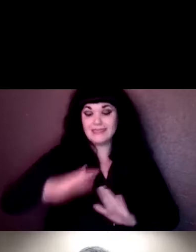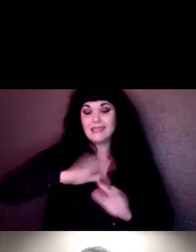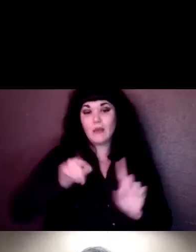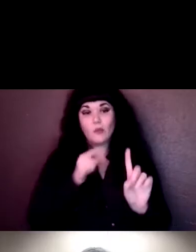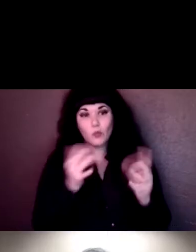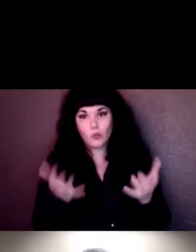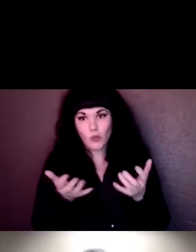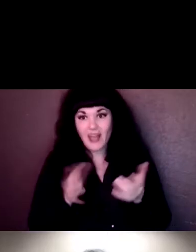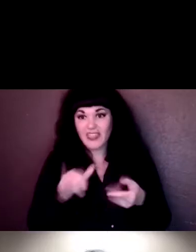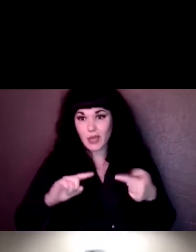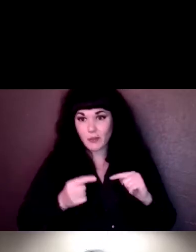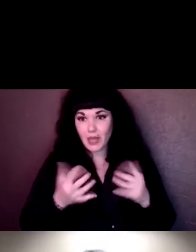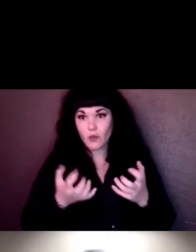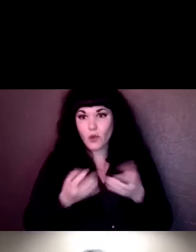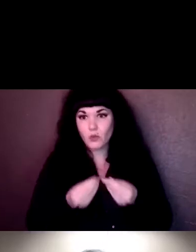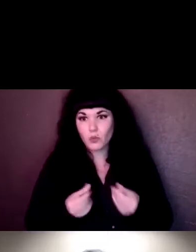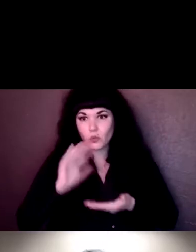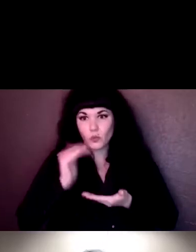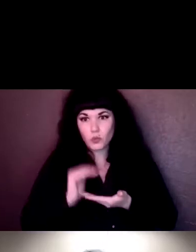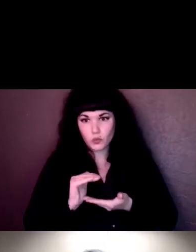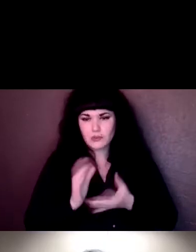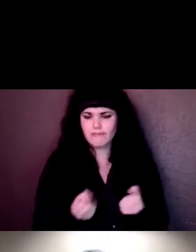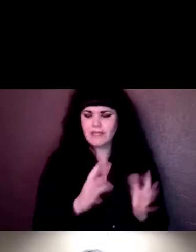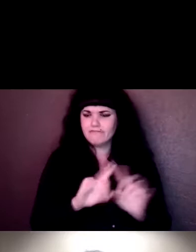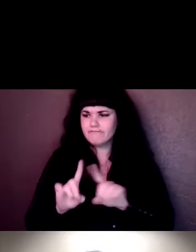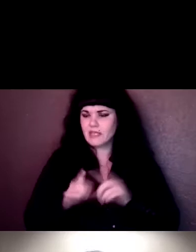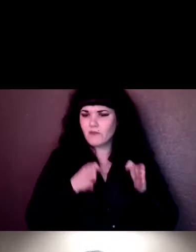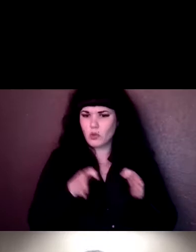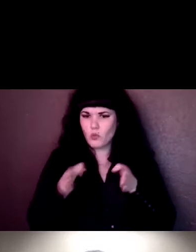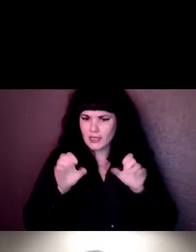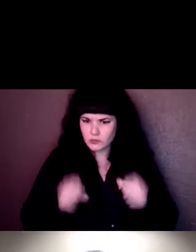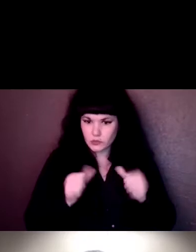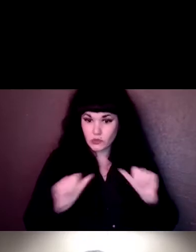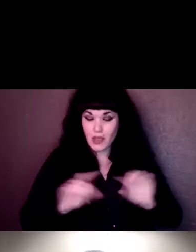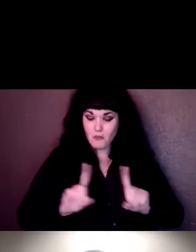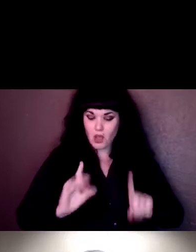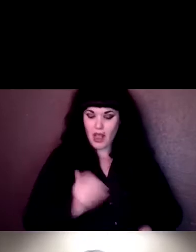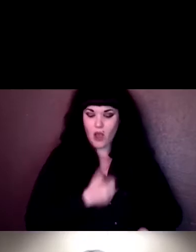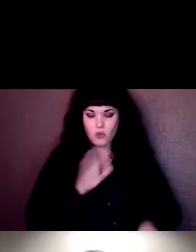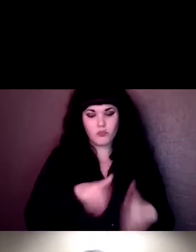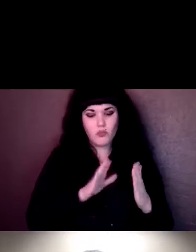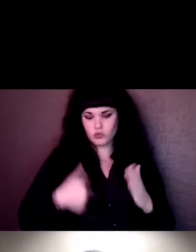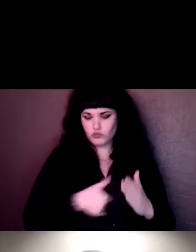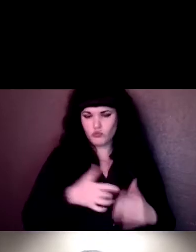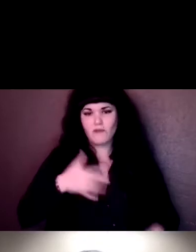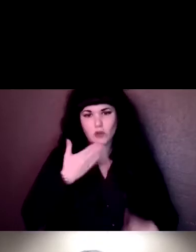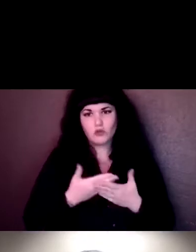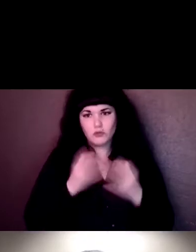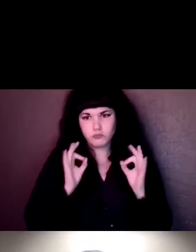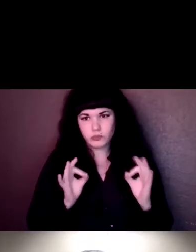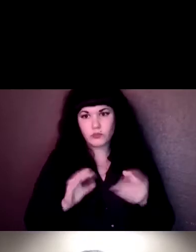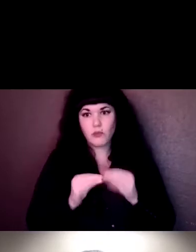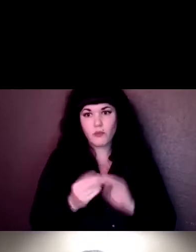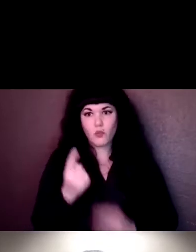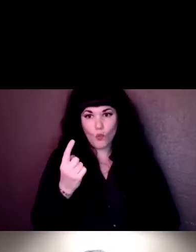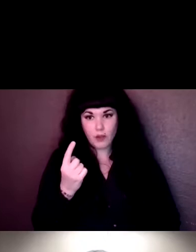can do that many different ways, but we think we have a very good approach to doing that. Number one, we